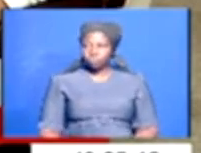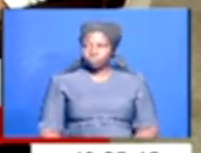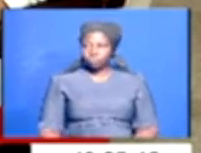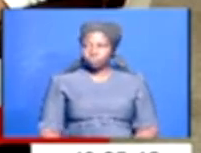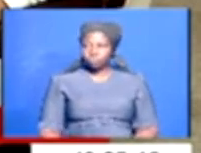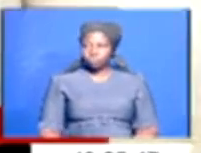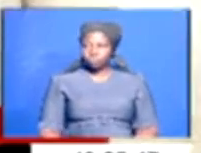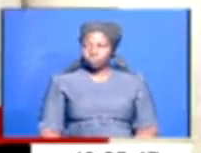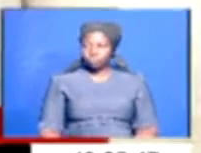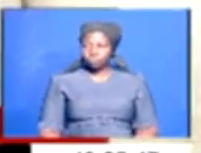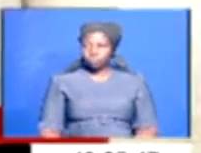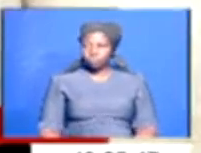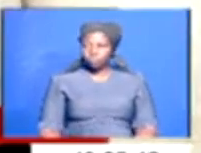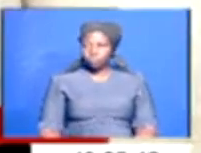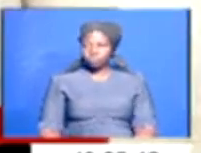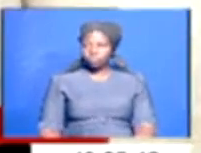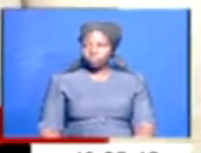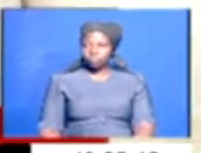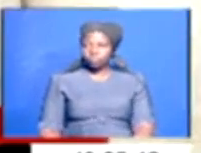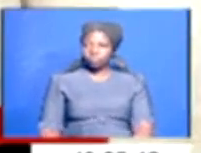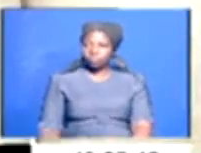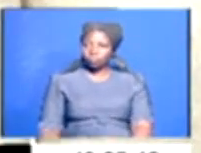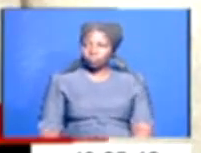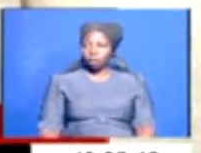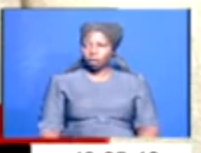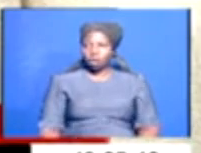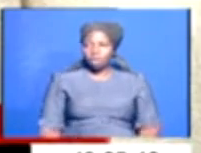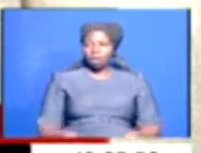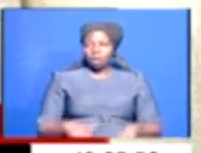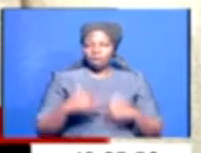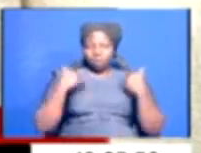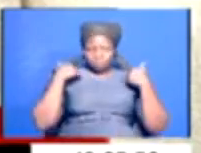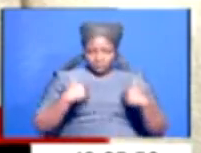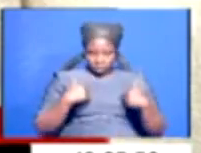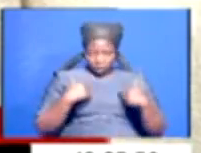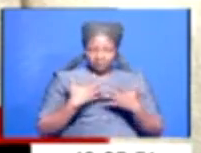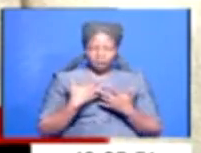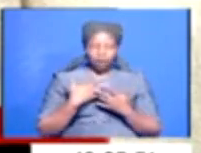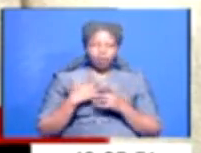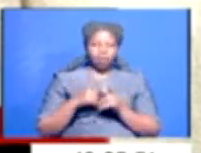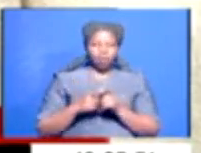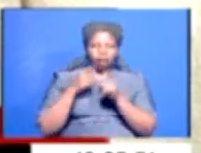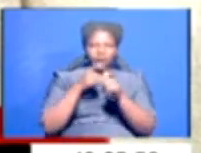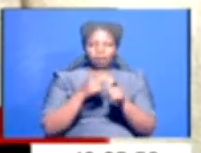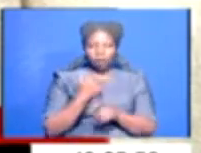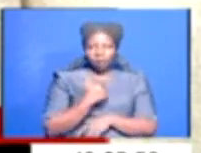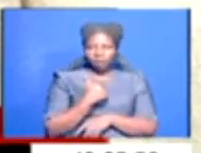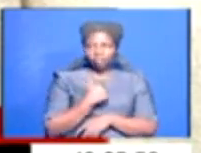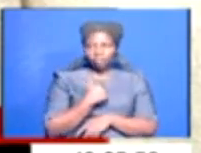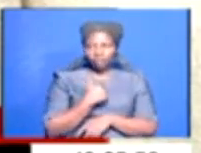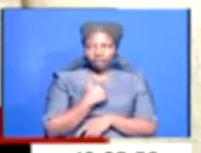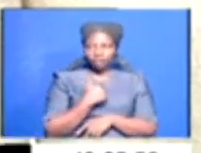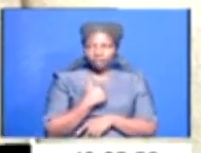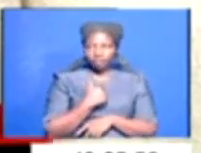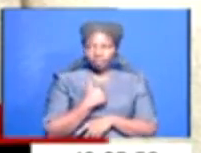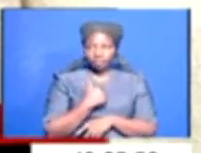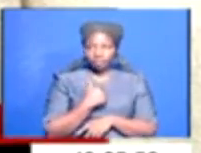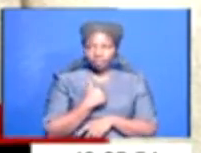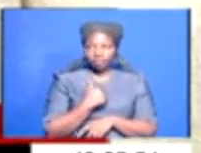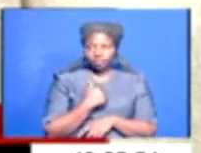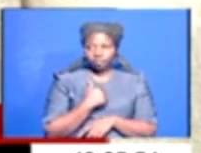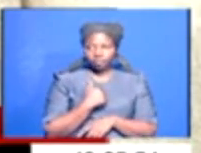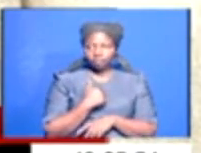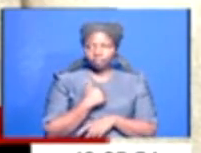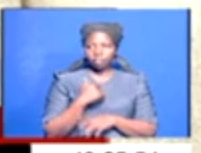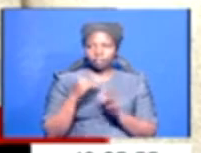multiple with aside talent, I'm talented. In my school, I'm a student in Sotik Technical,